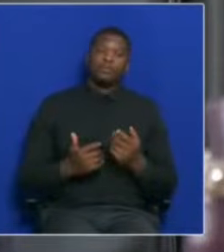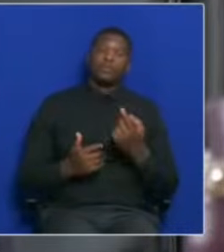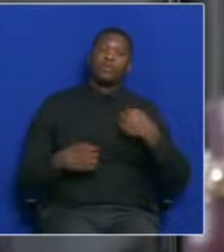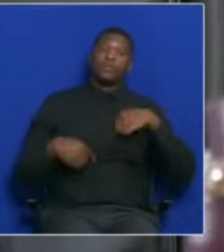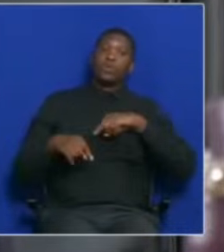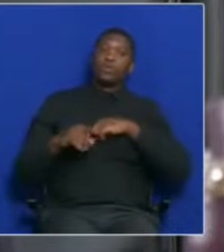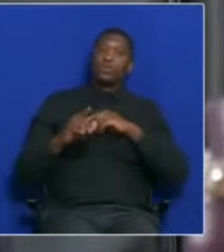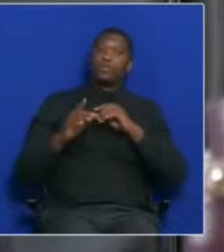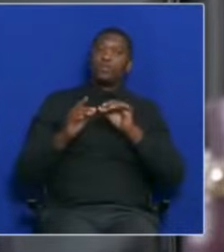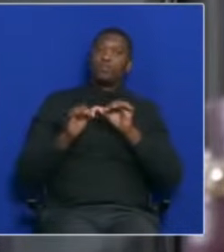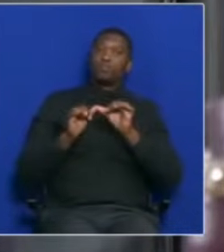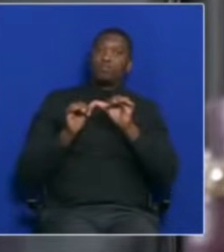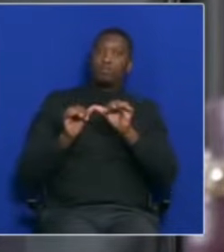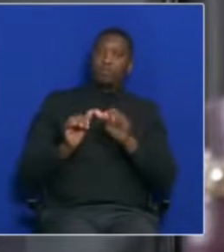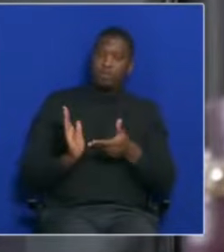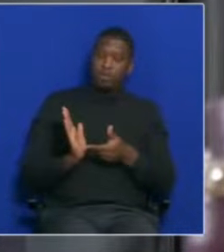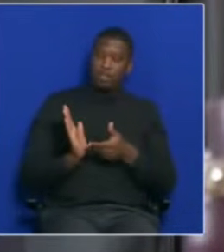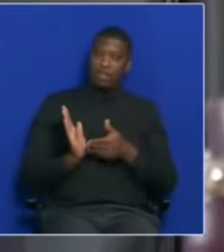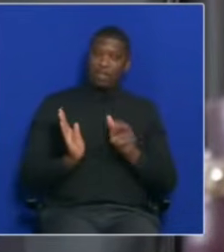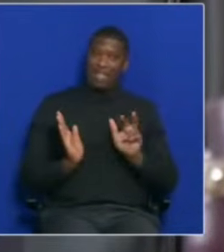affidavit, you'll see